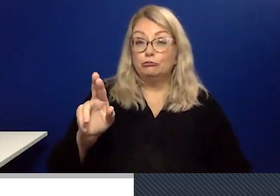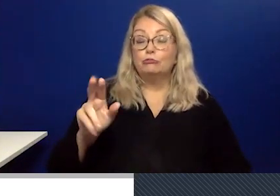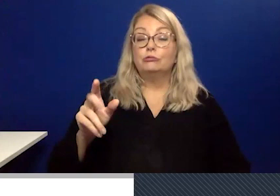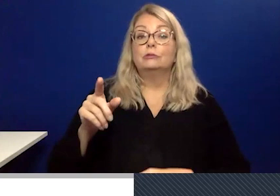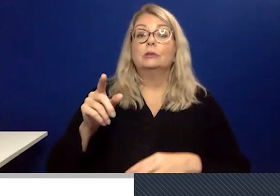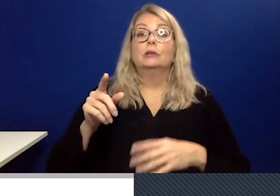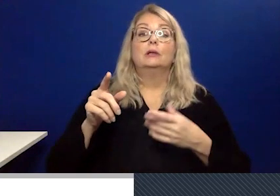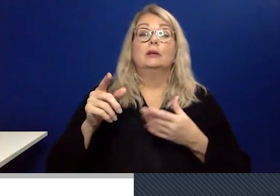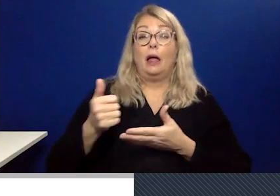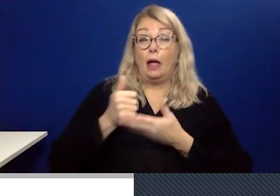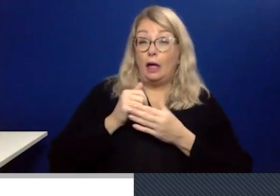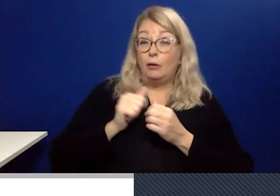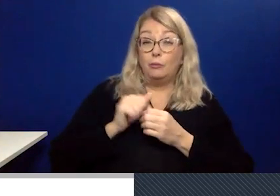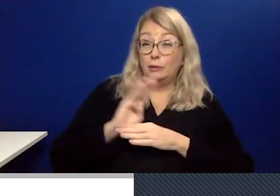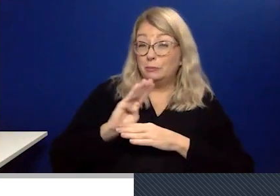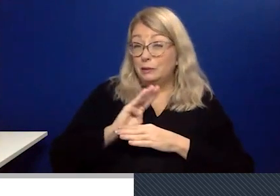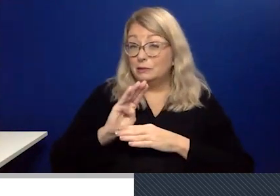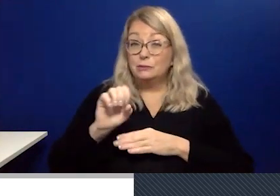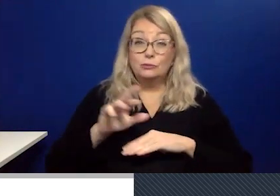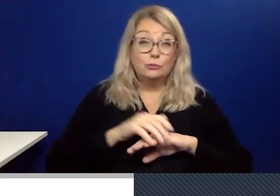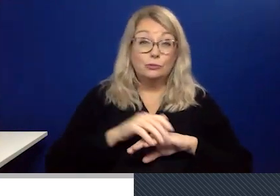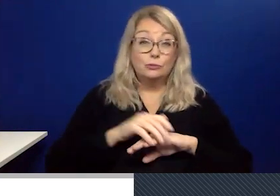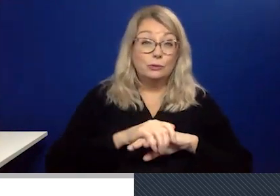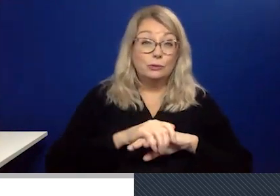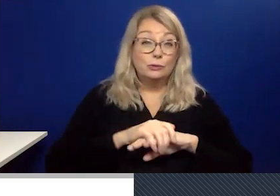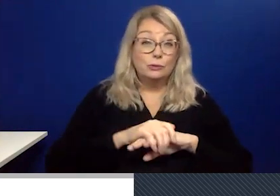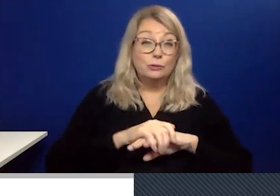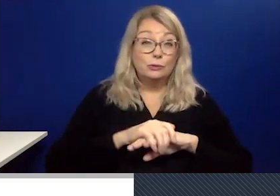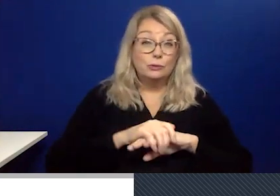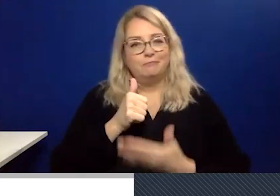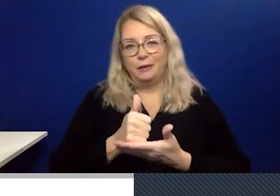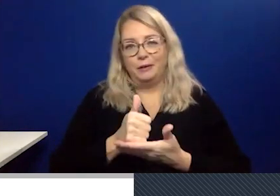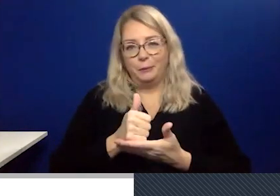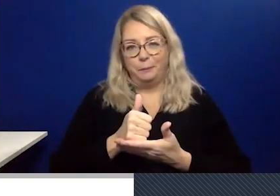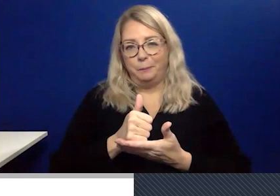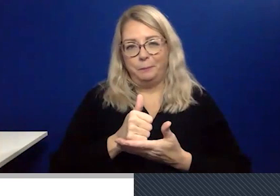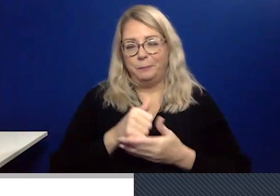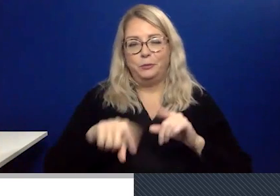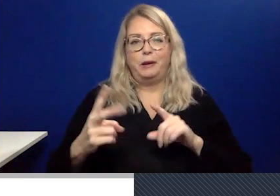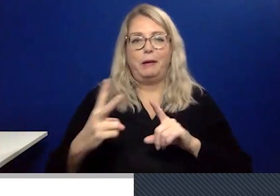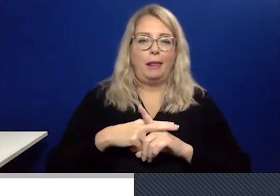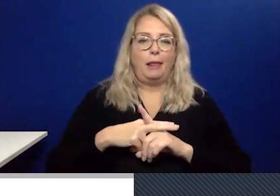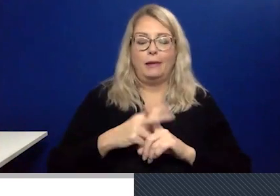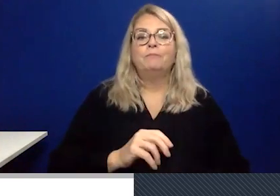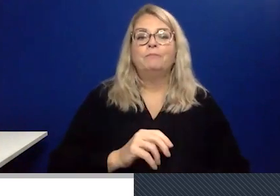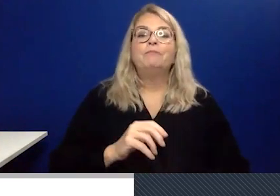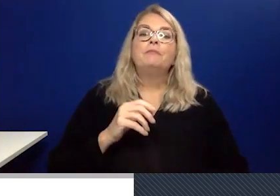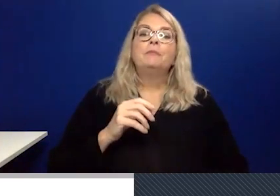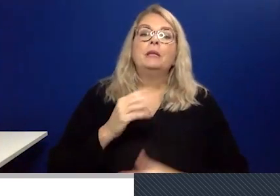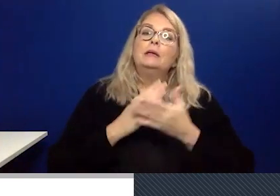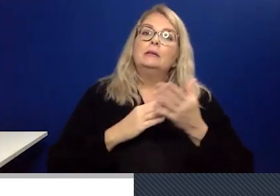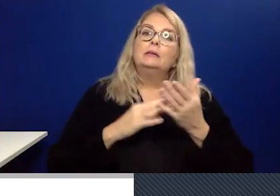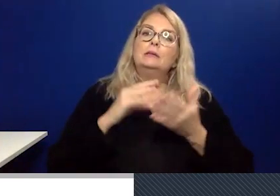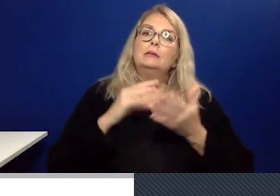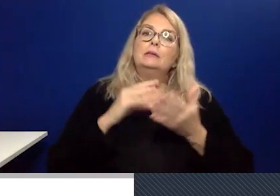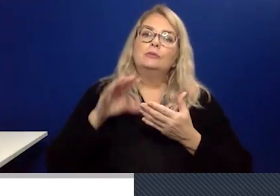in English? They're not, because they're non-credit courses. So what we ended up creating, because some of these students won't